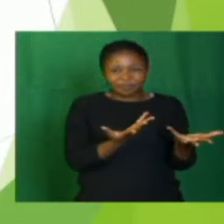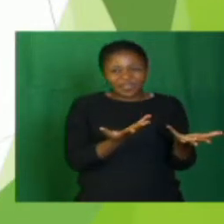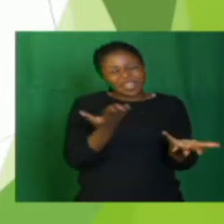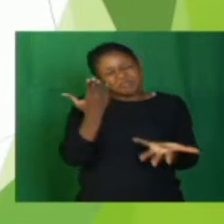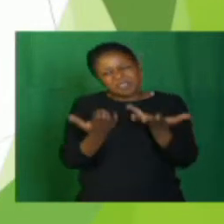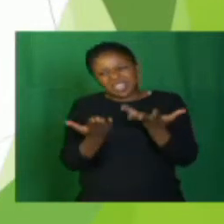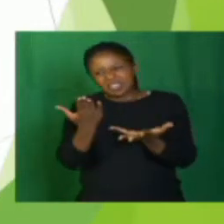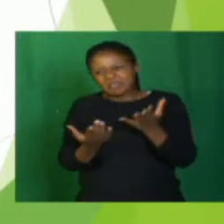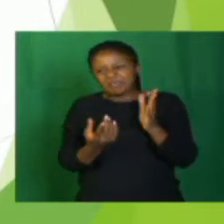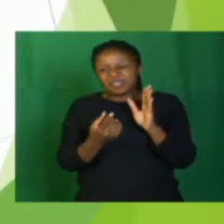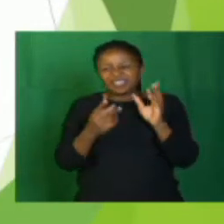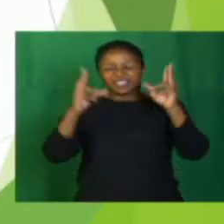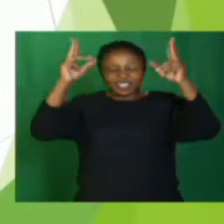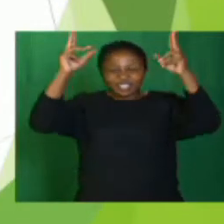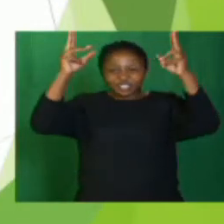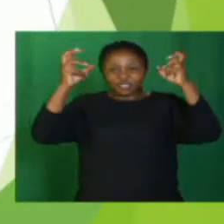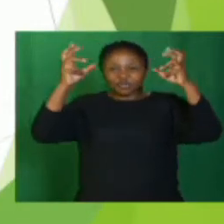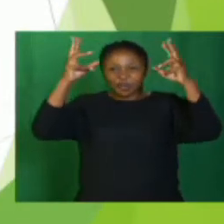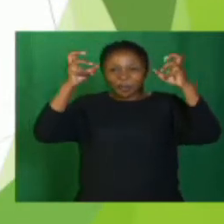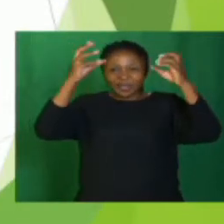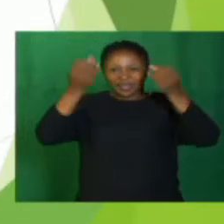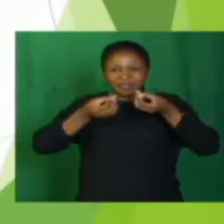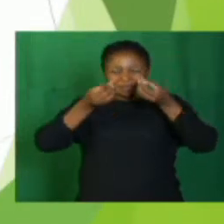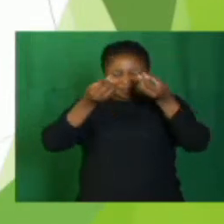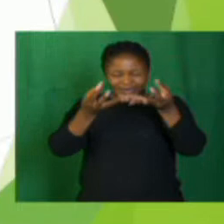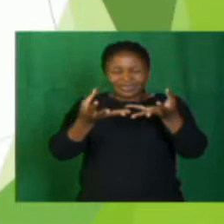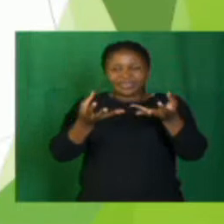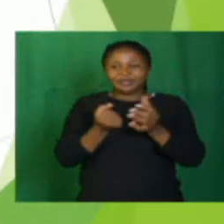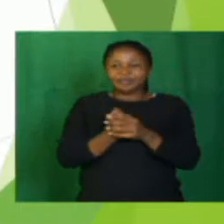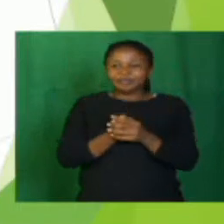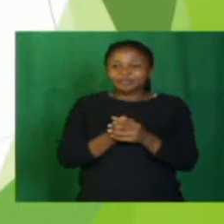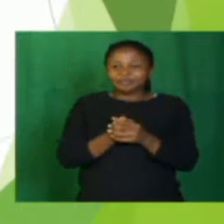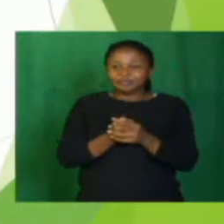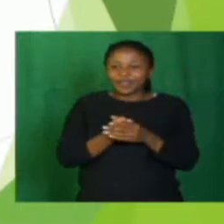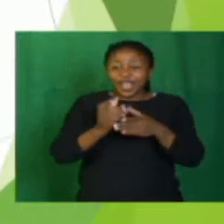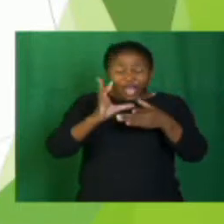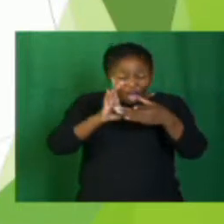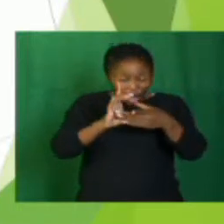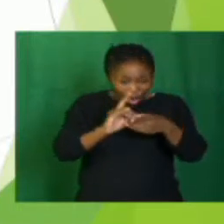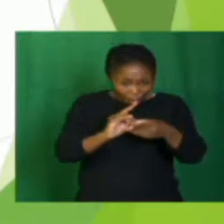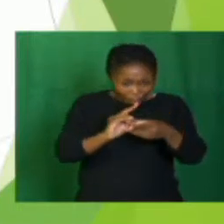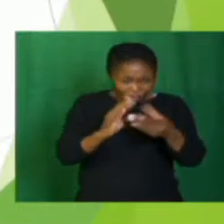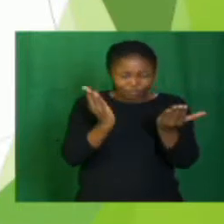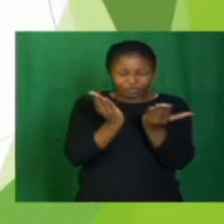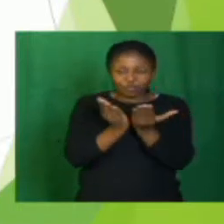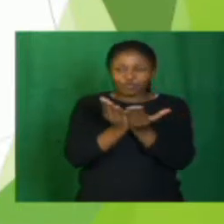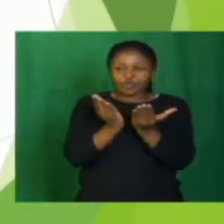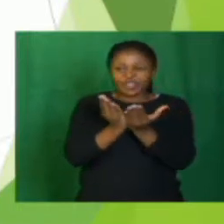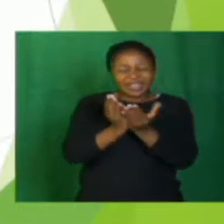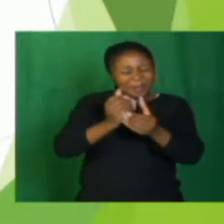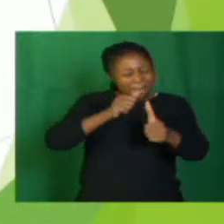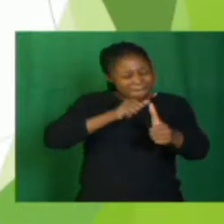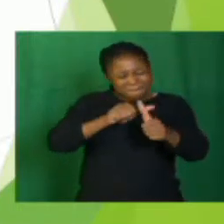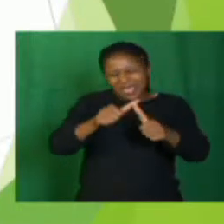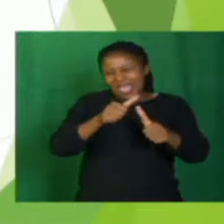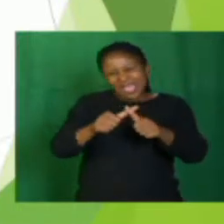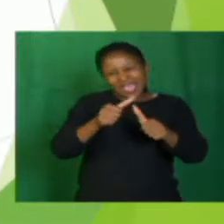this question. Homeschooling is the best learning system.